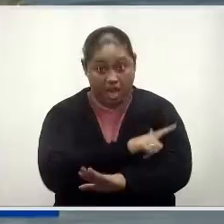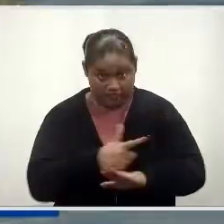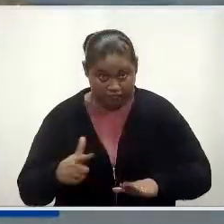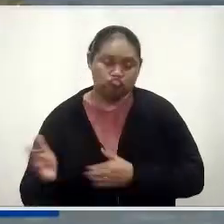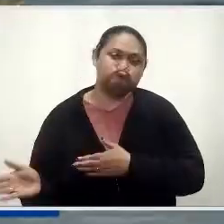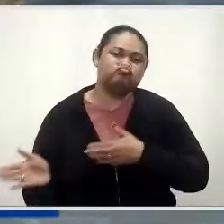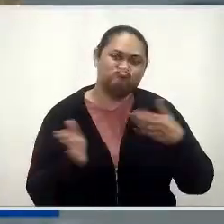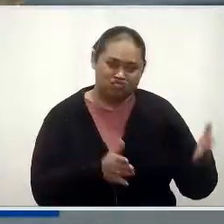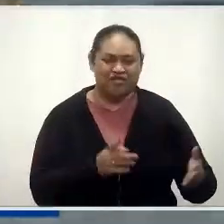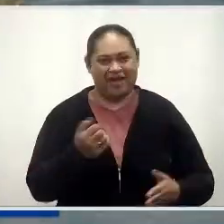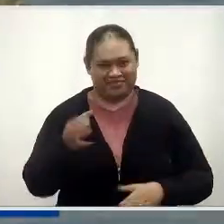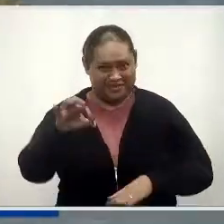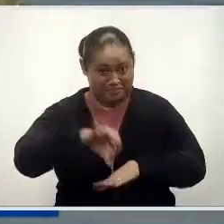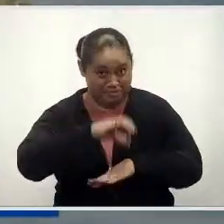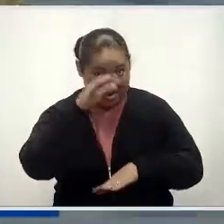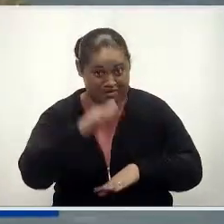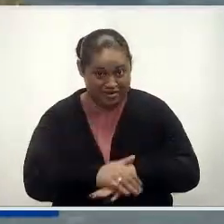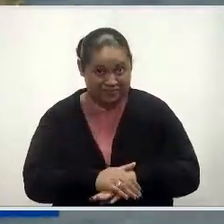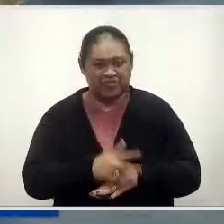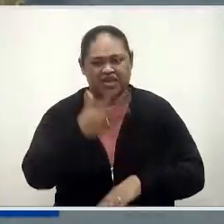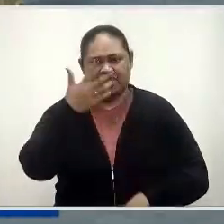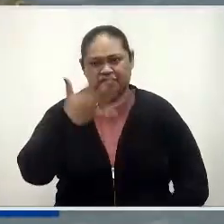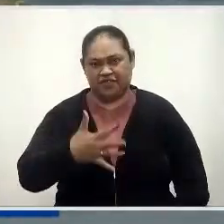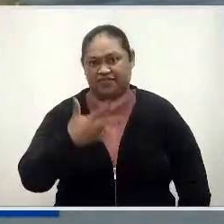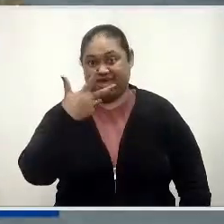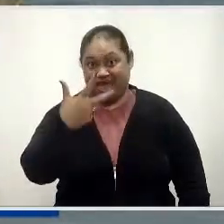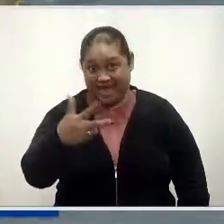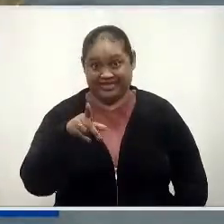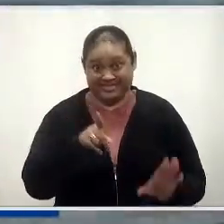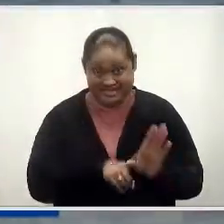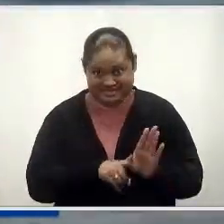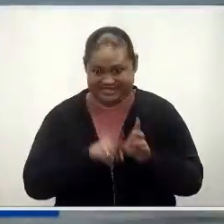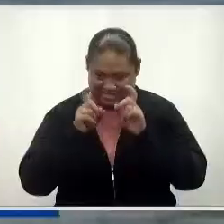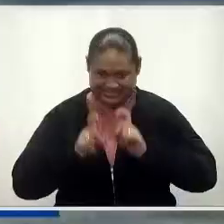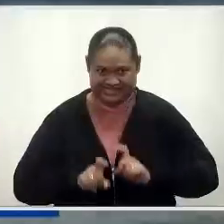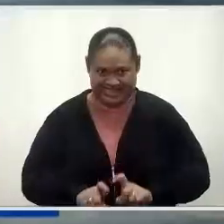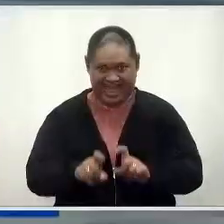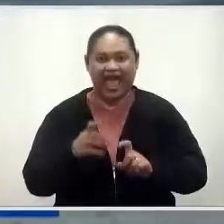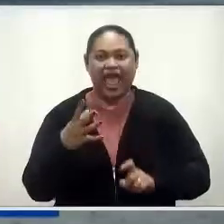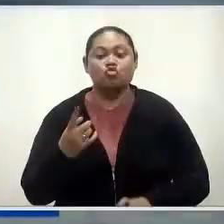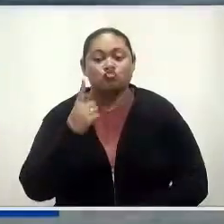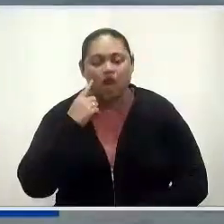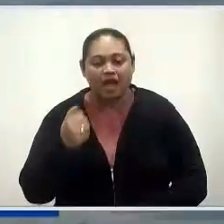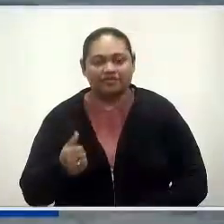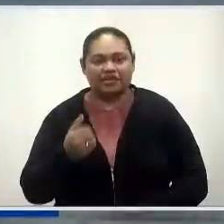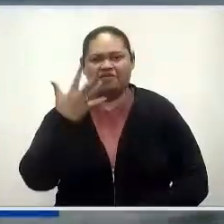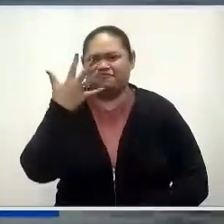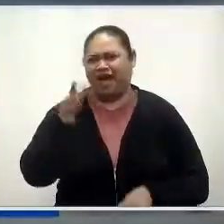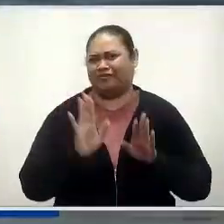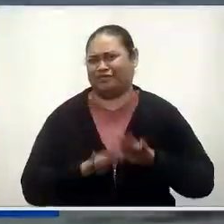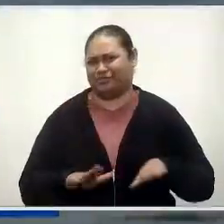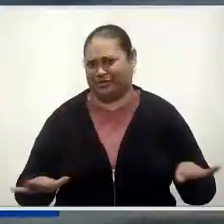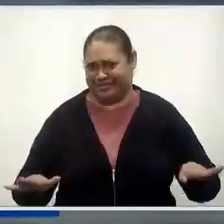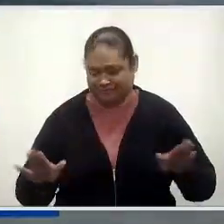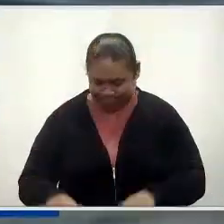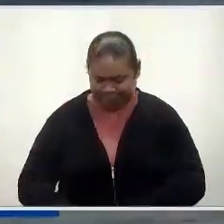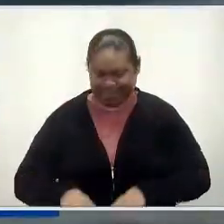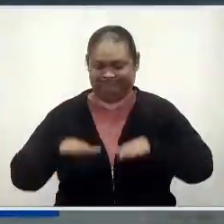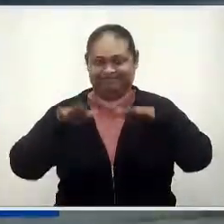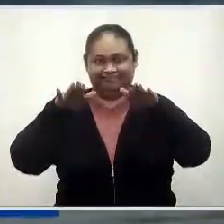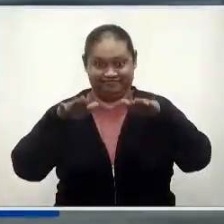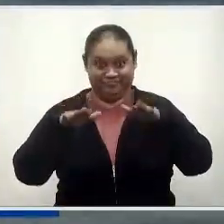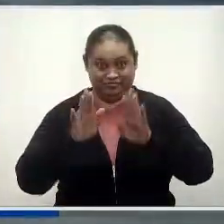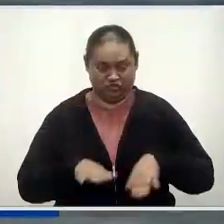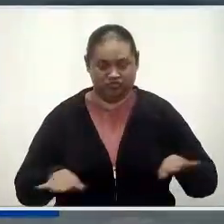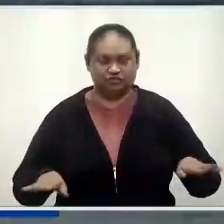after marriage and has spent 58 years in the coastal community raising her 5 children. It is, because when